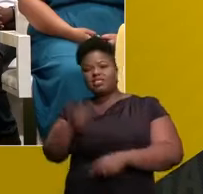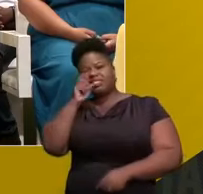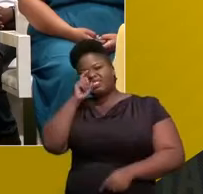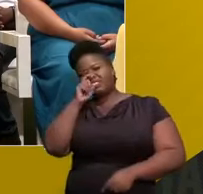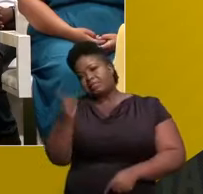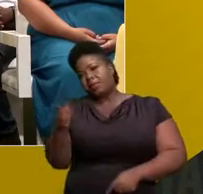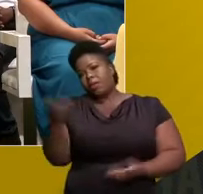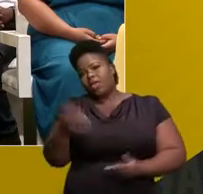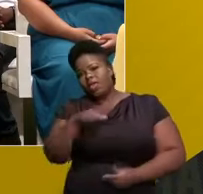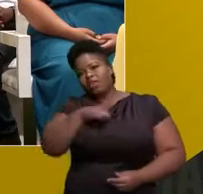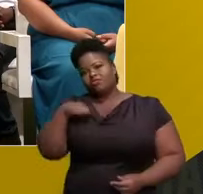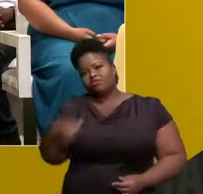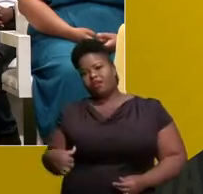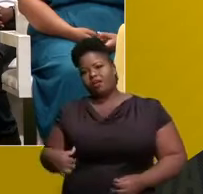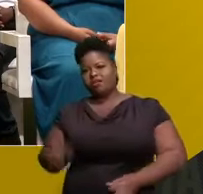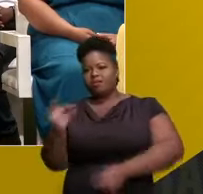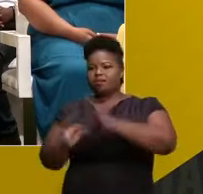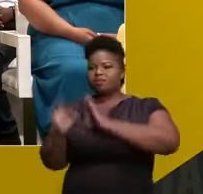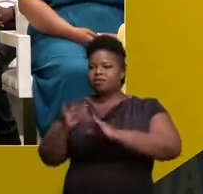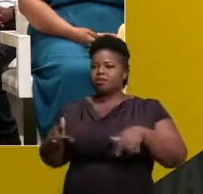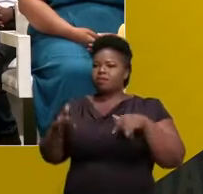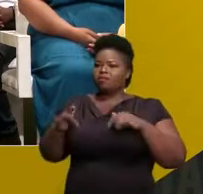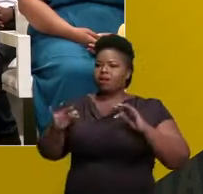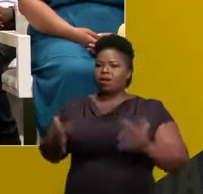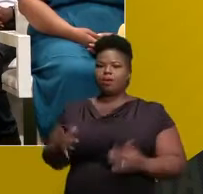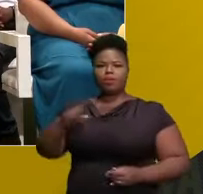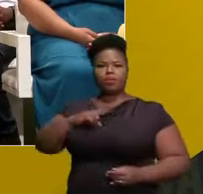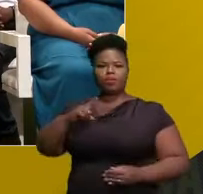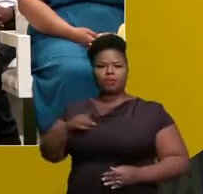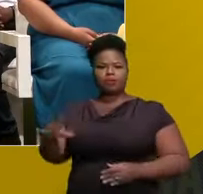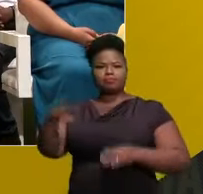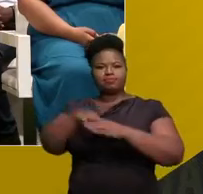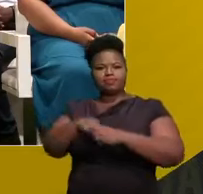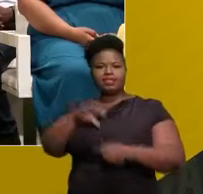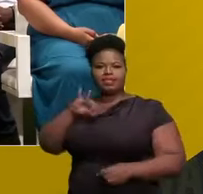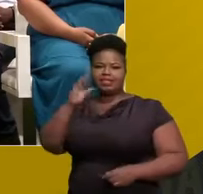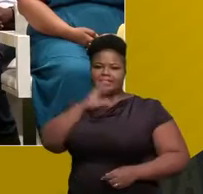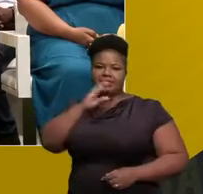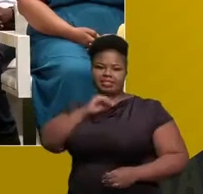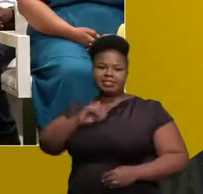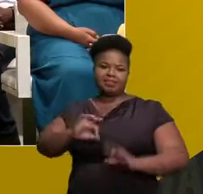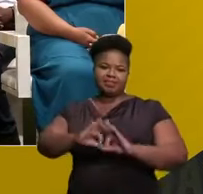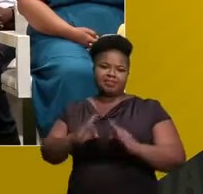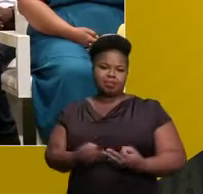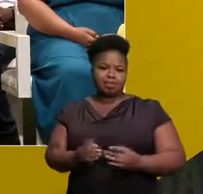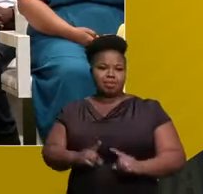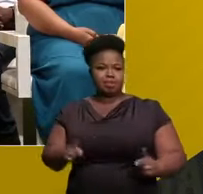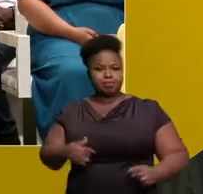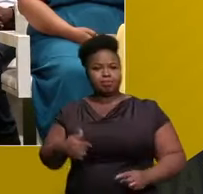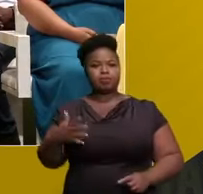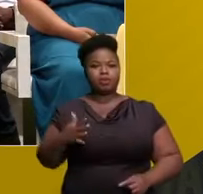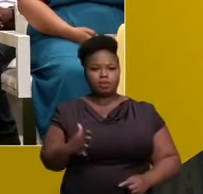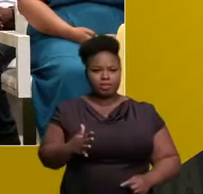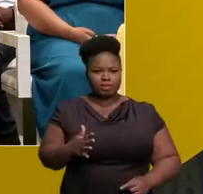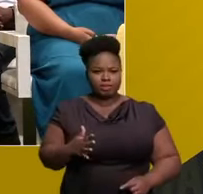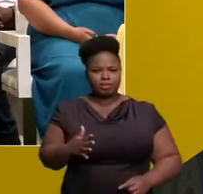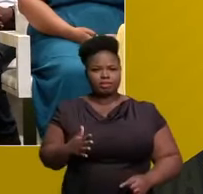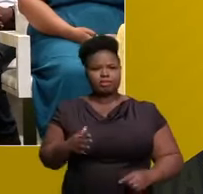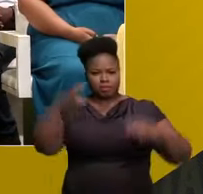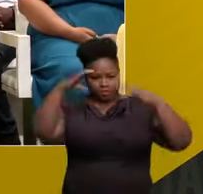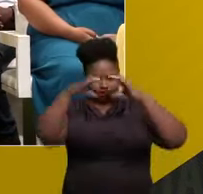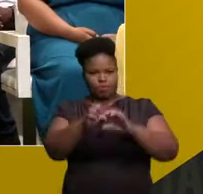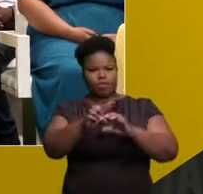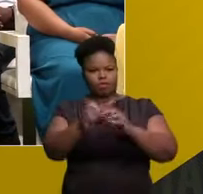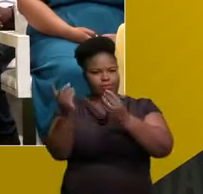u ko China o re botsa ka bophelo ba ge ko China, because she is part of the Daily Thetha family. Now I just want you to focus quickly